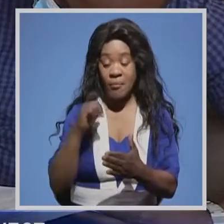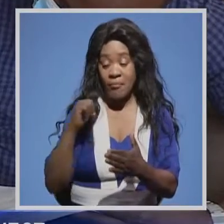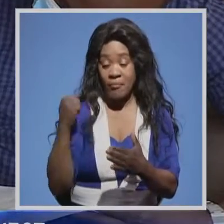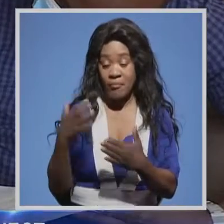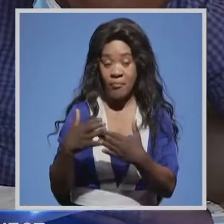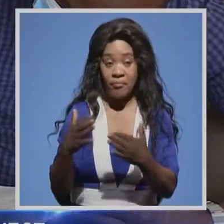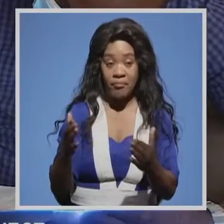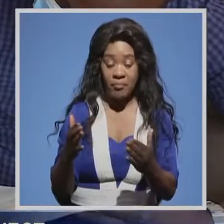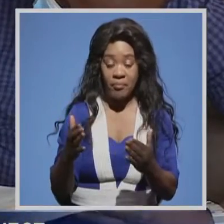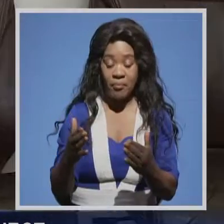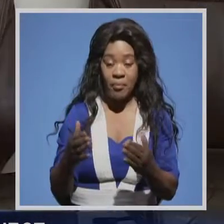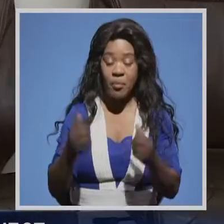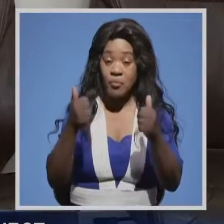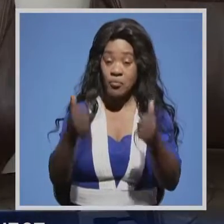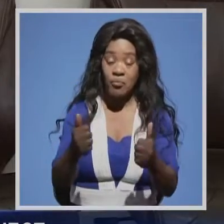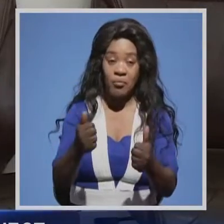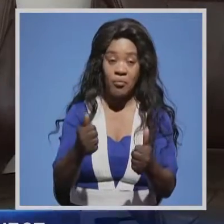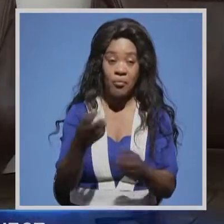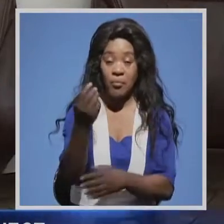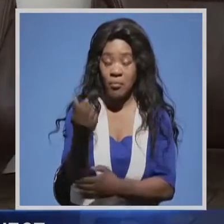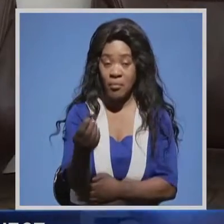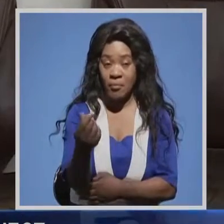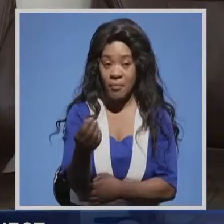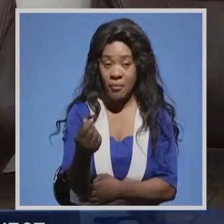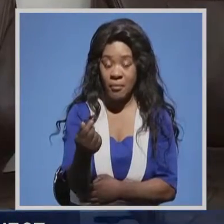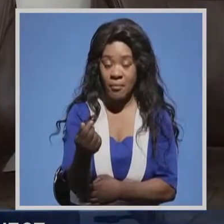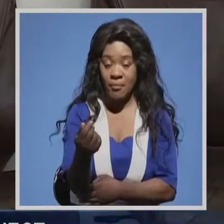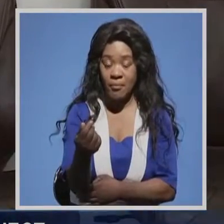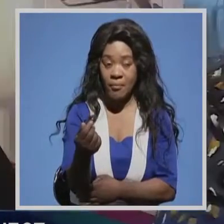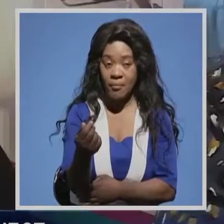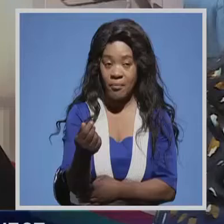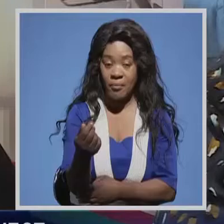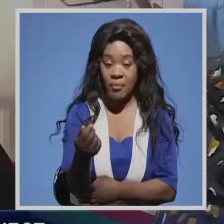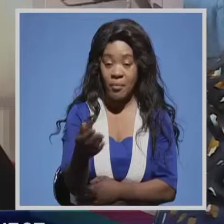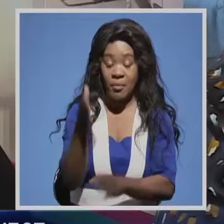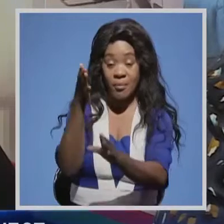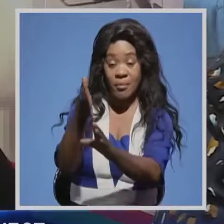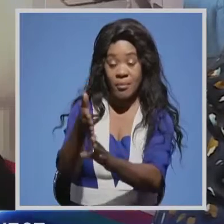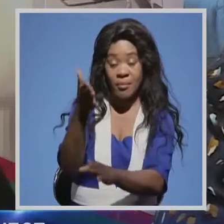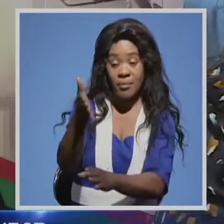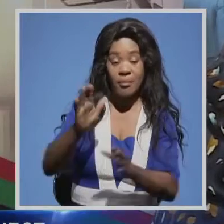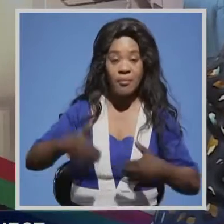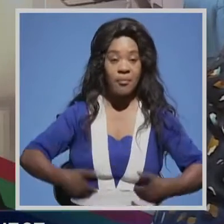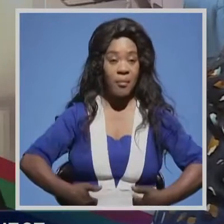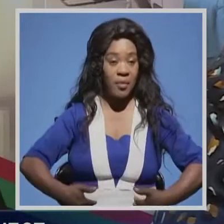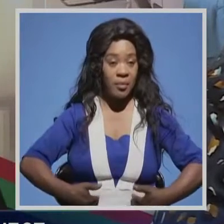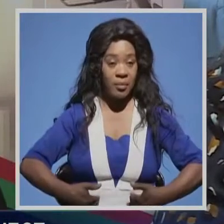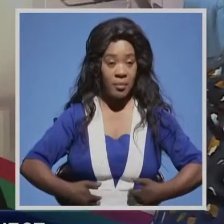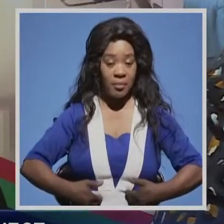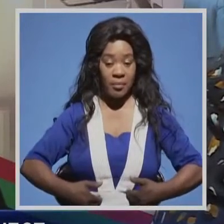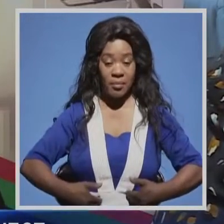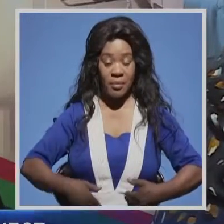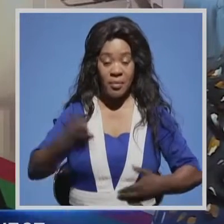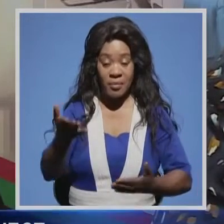a good substantial amount of money, which is going to tackle for the youths. And this money is actually sitting in